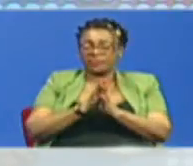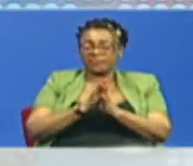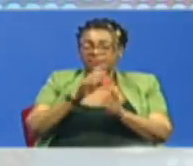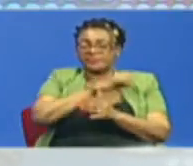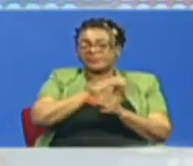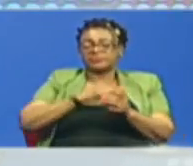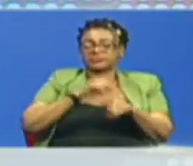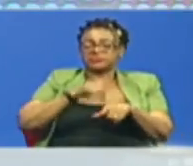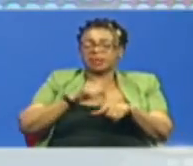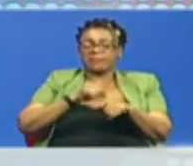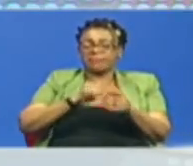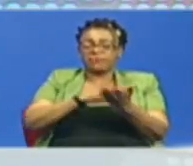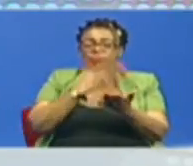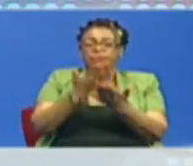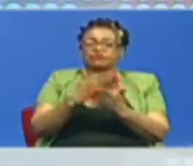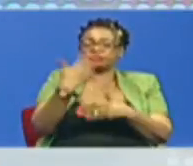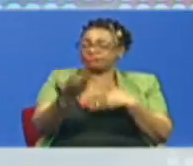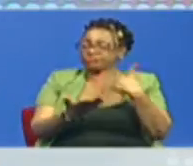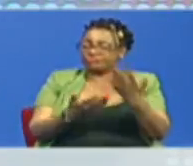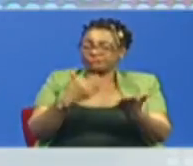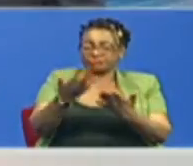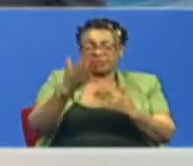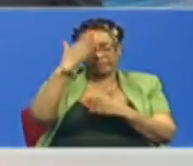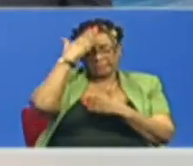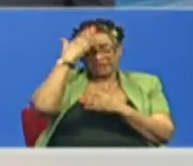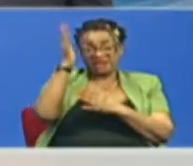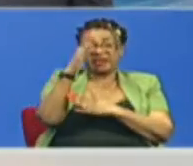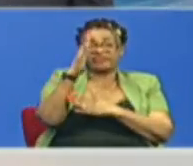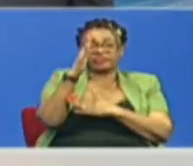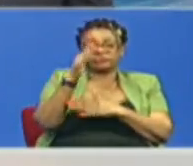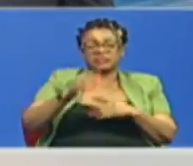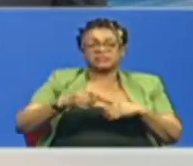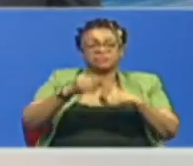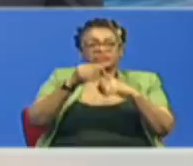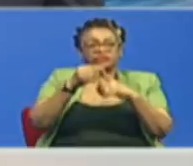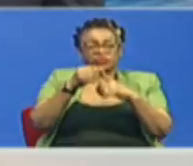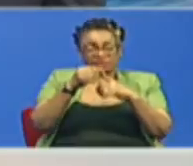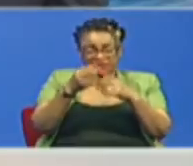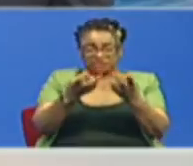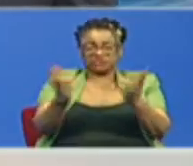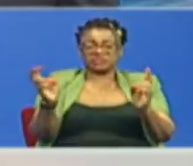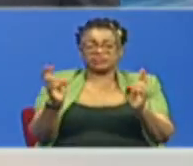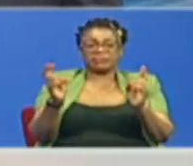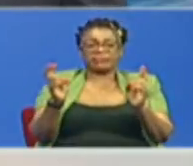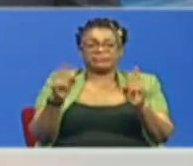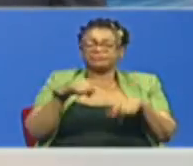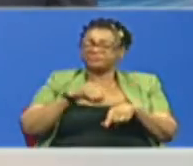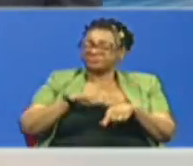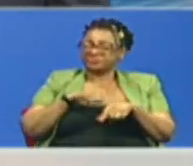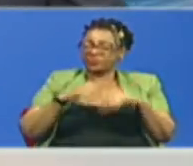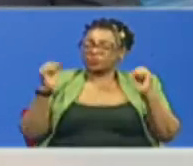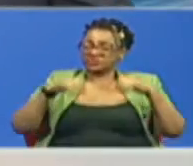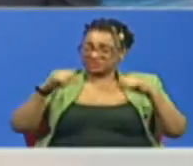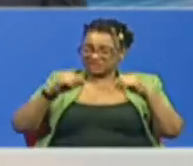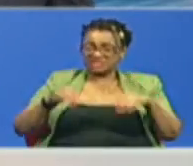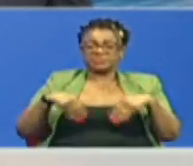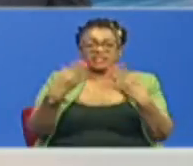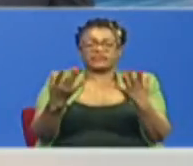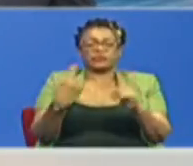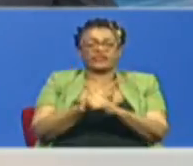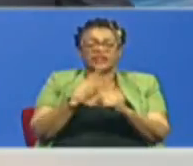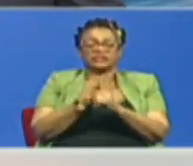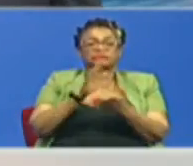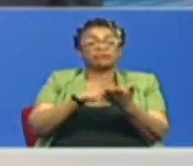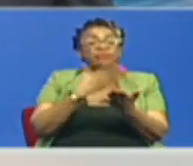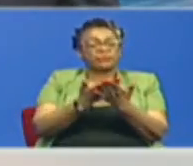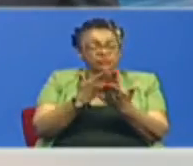were tabled on the floor of the House Monday afternoon in a special sitting. Now, time for consensus has been given with various proposals on the